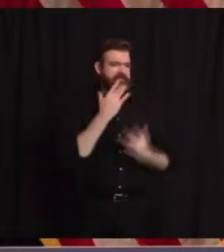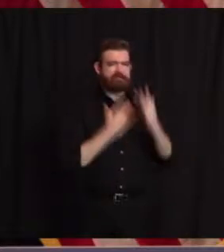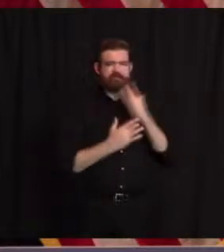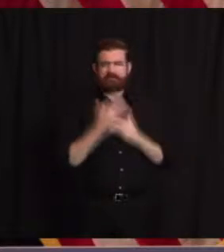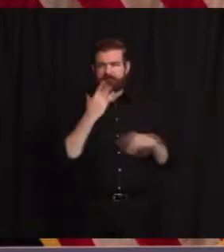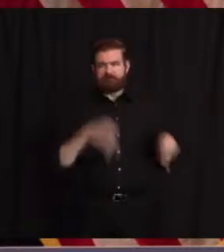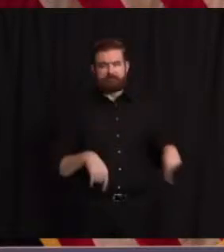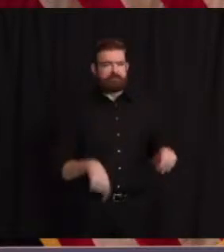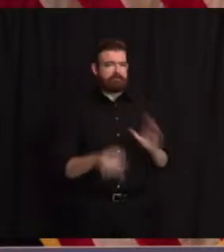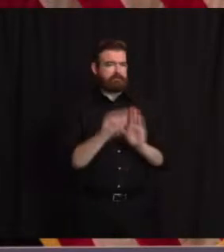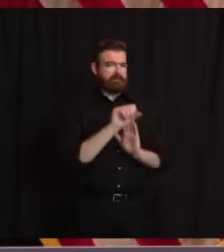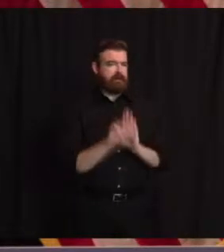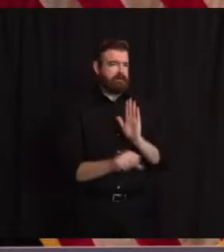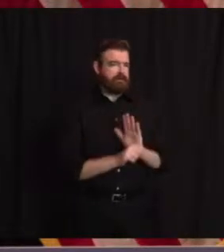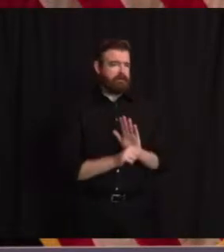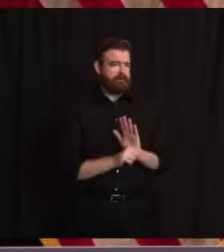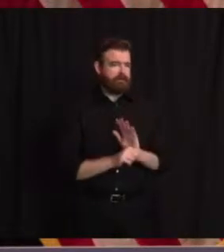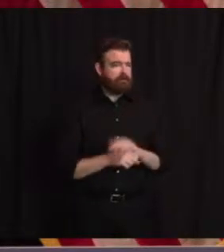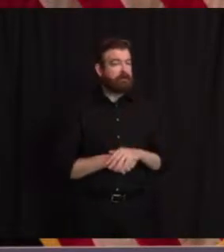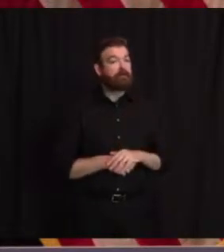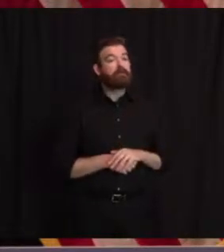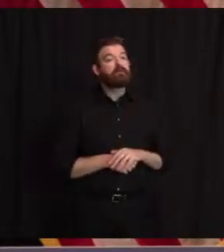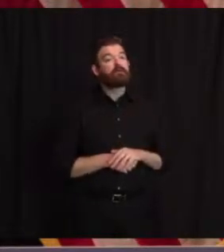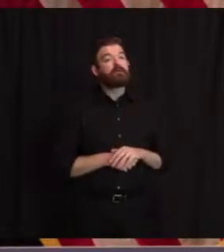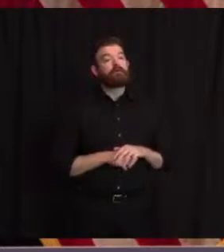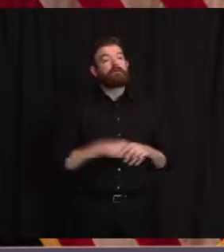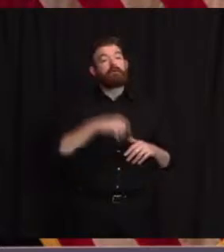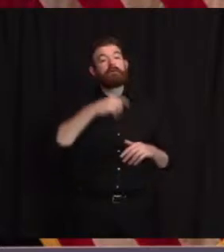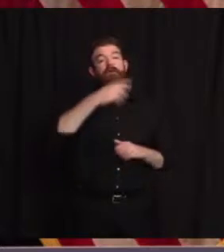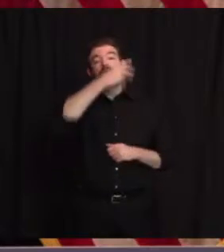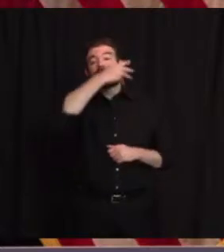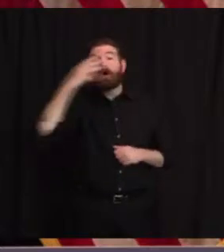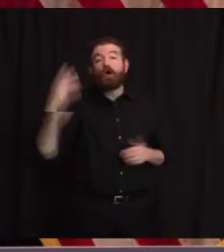something immigration advocates and Democratic lawmakers are pushing for?